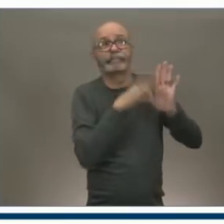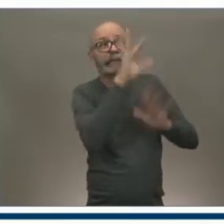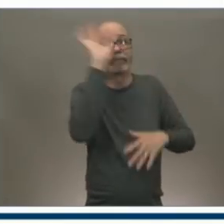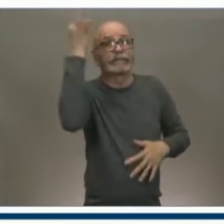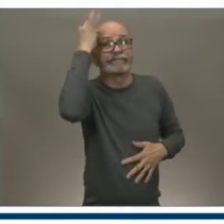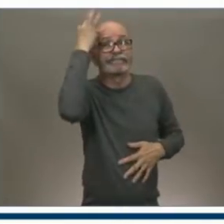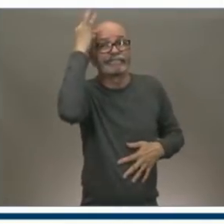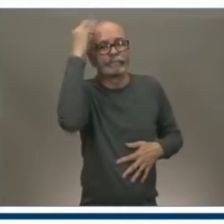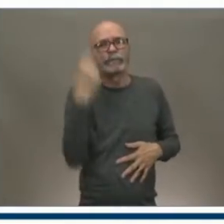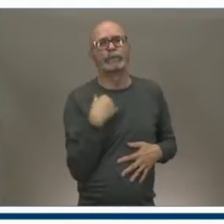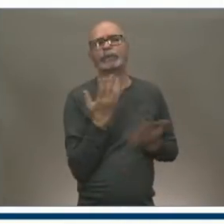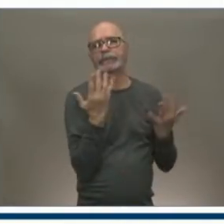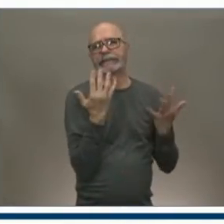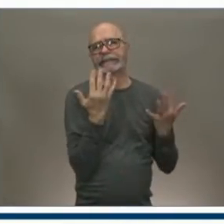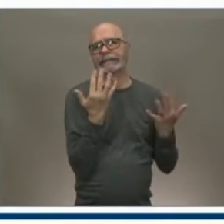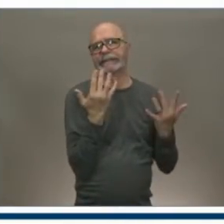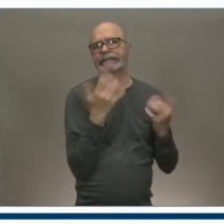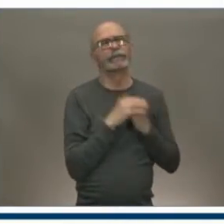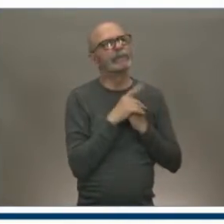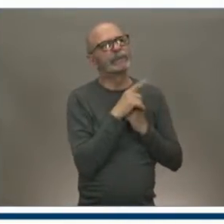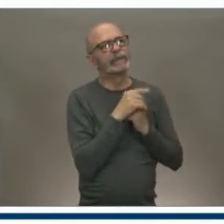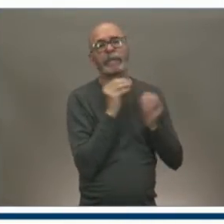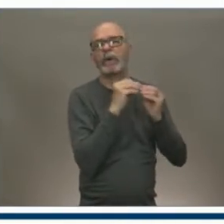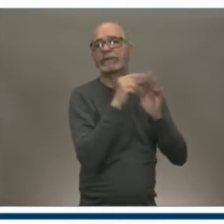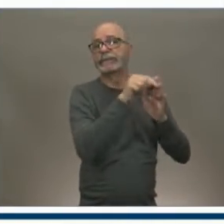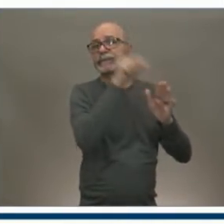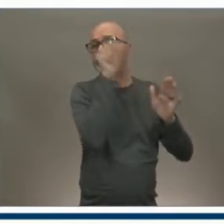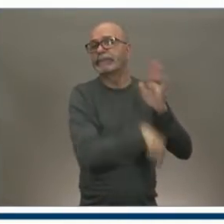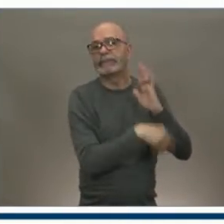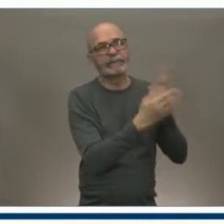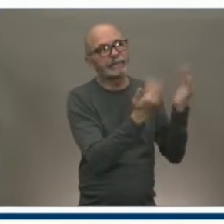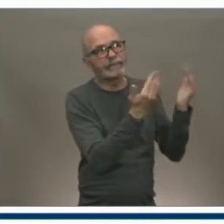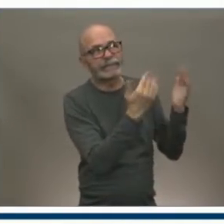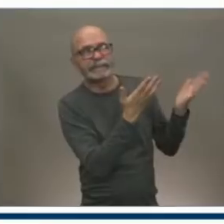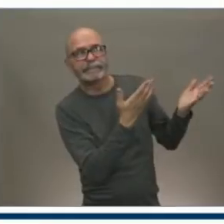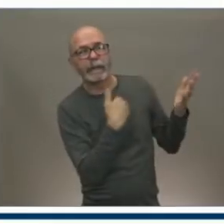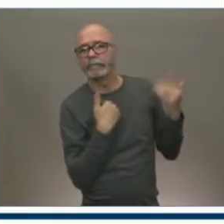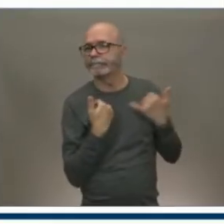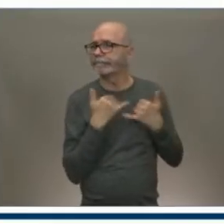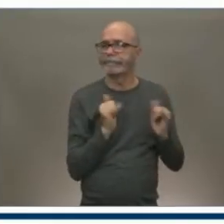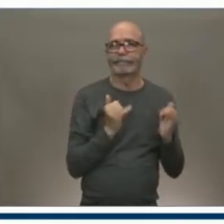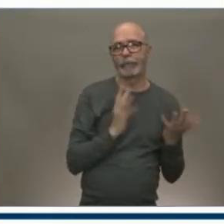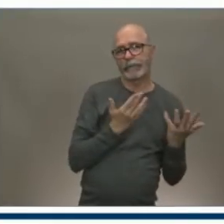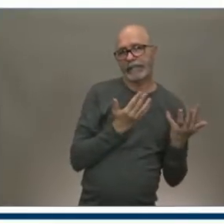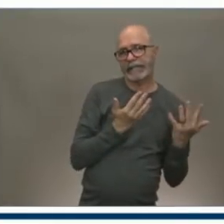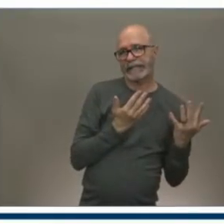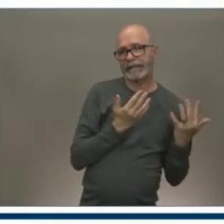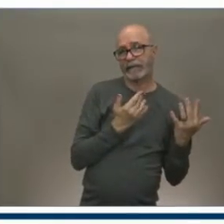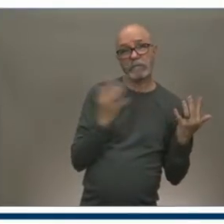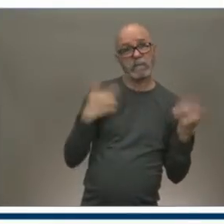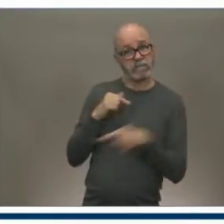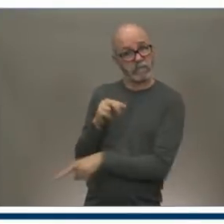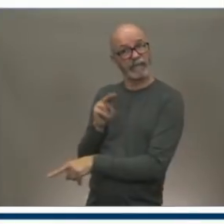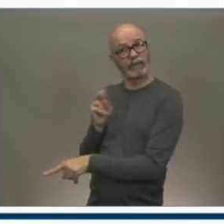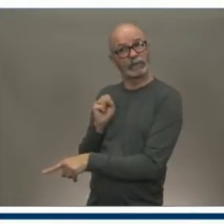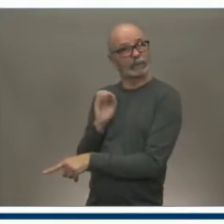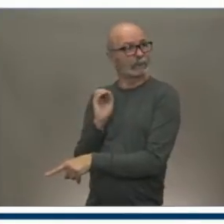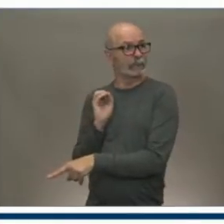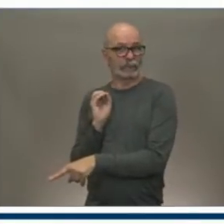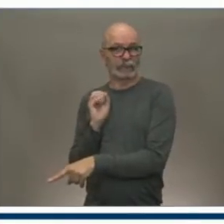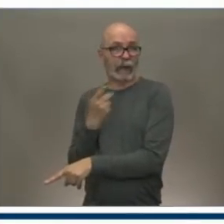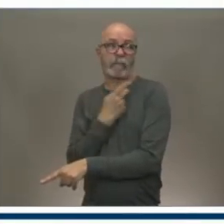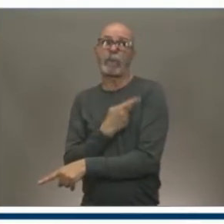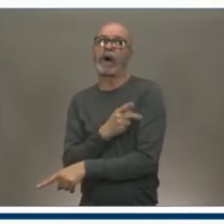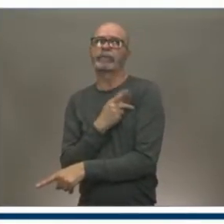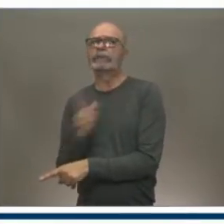on how they're going to increase that, and what if anything we may need to be doing here from a provincial perspective